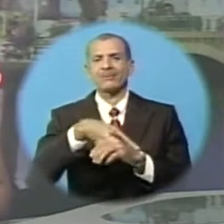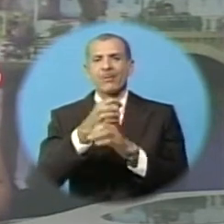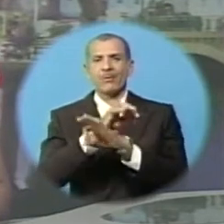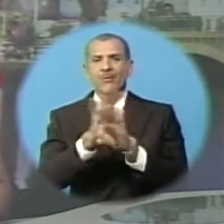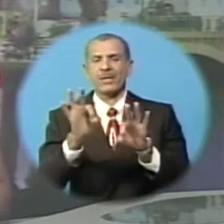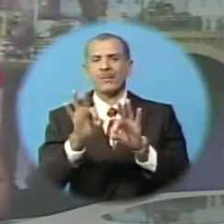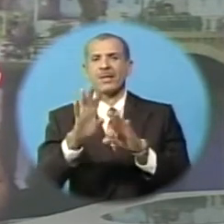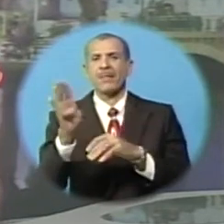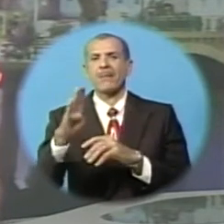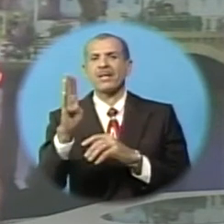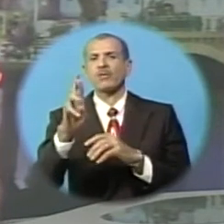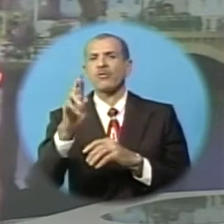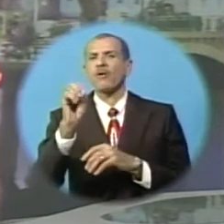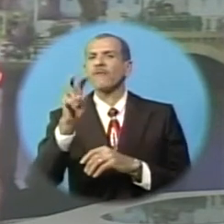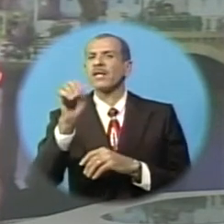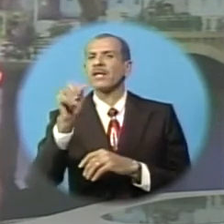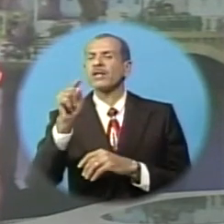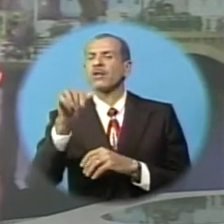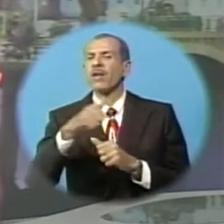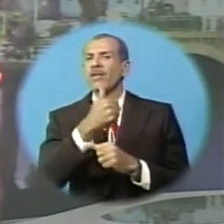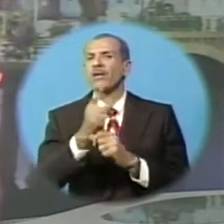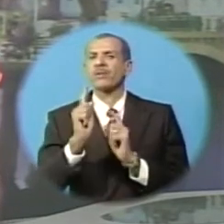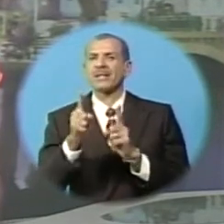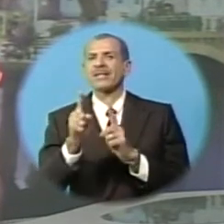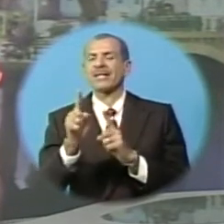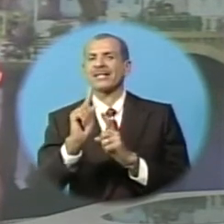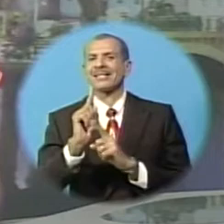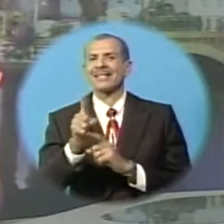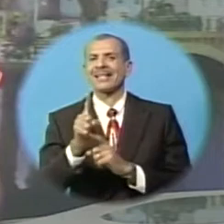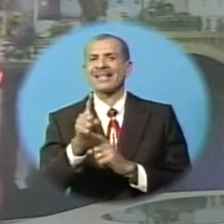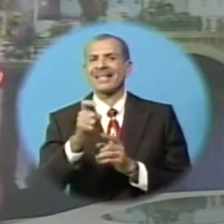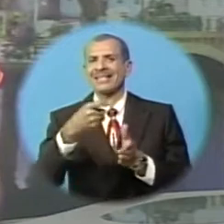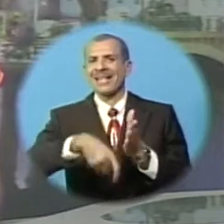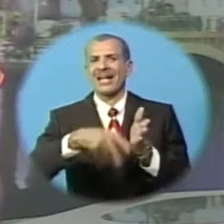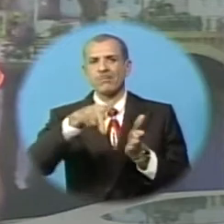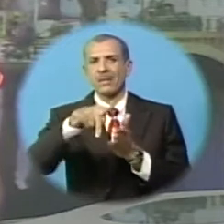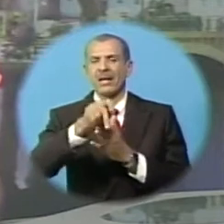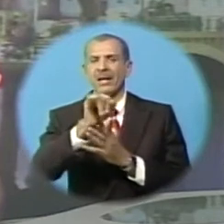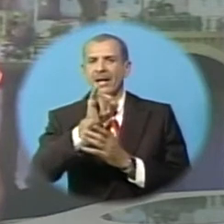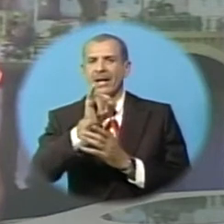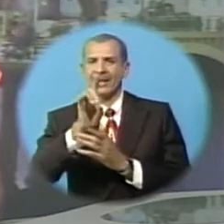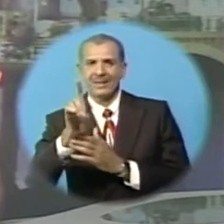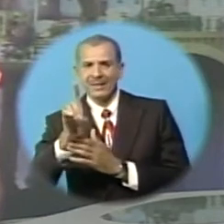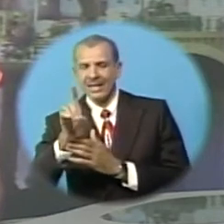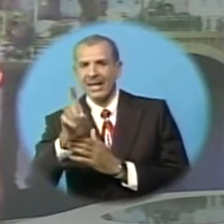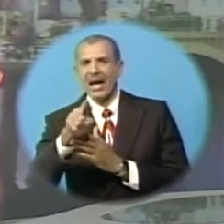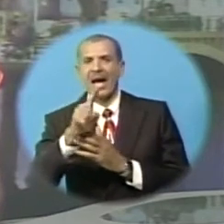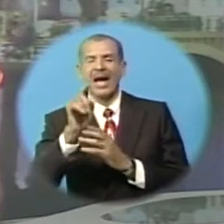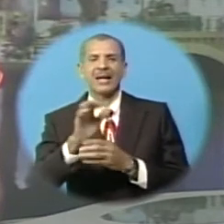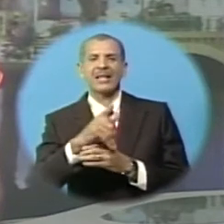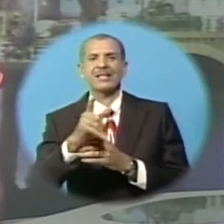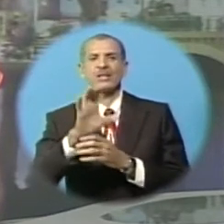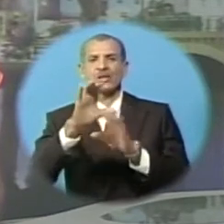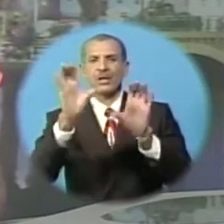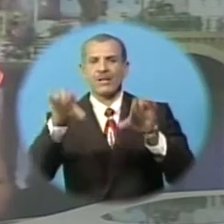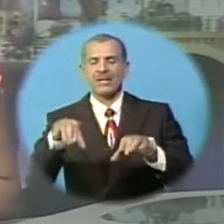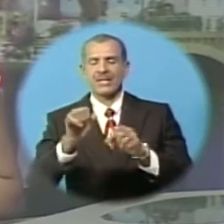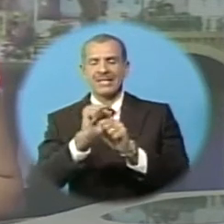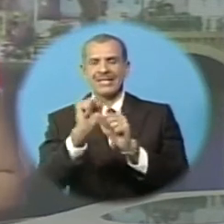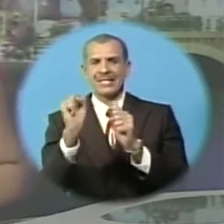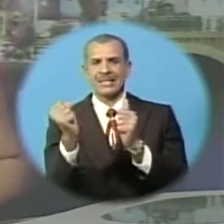the Barbados Revenue Authority will move to a single taxpayer identification and clearance certificate